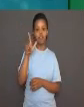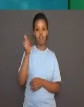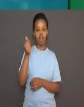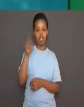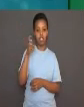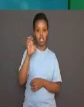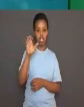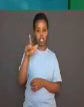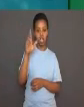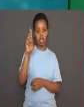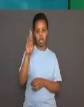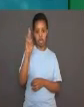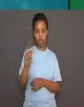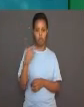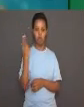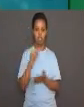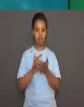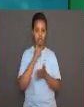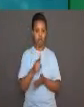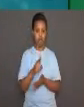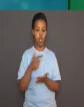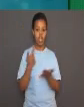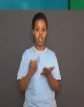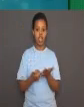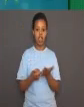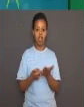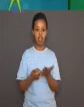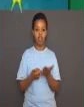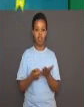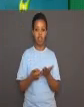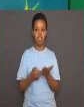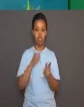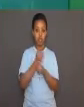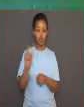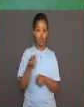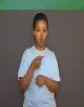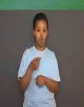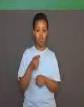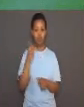The stimulus causes a specific movement in a particular direction.